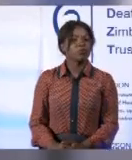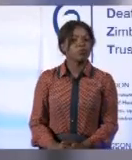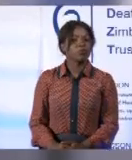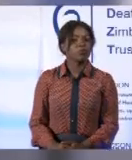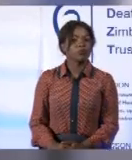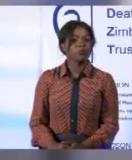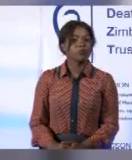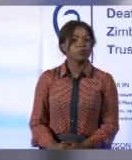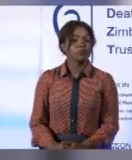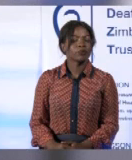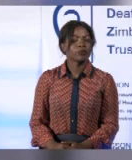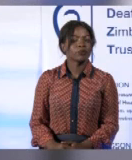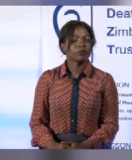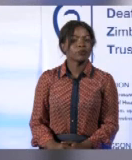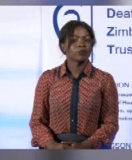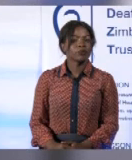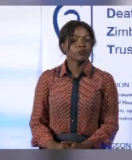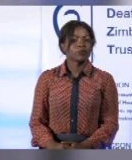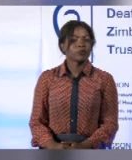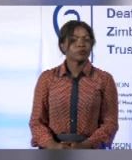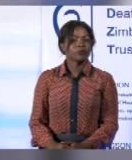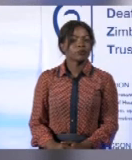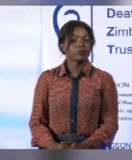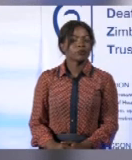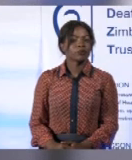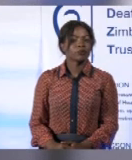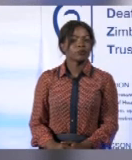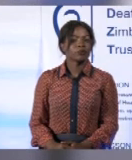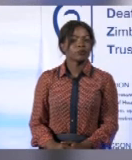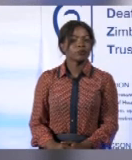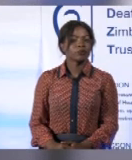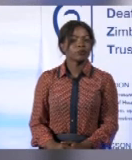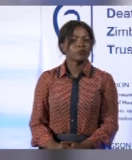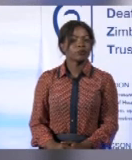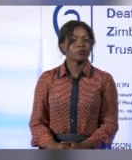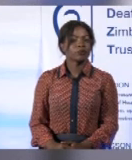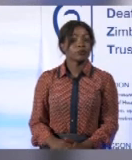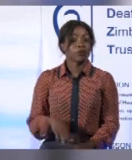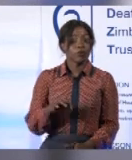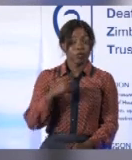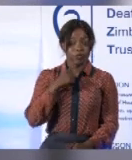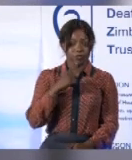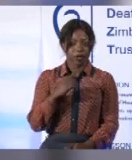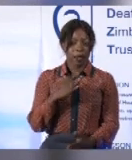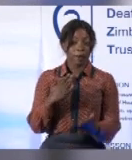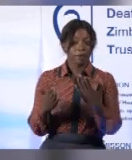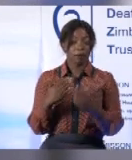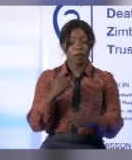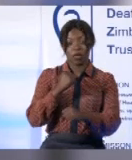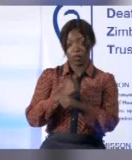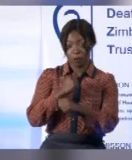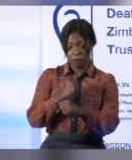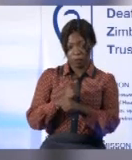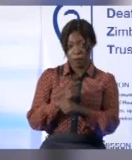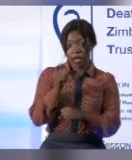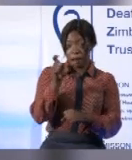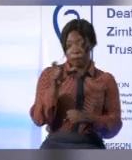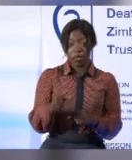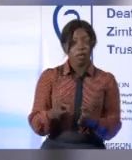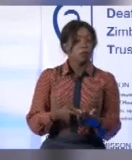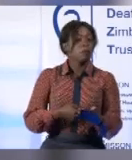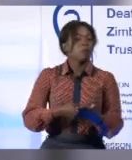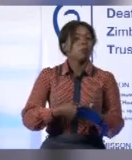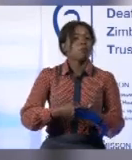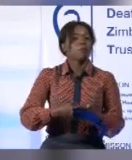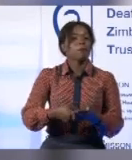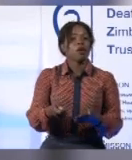me say on this one. For example, Mono Toti Paninga Badara Pipe offer the